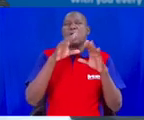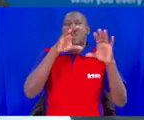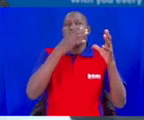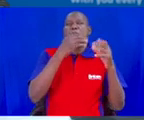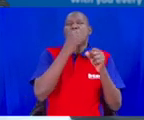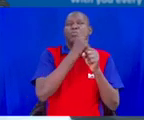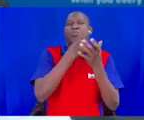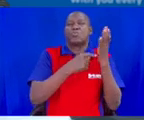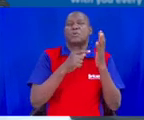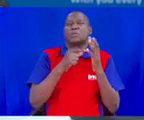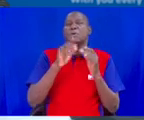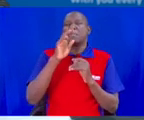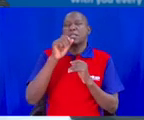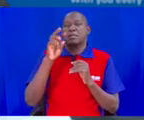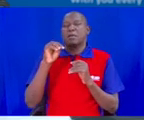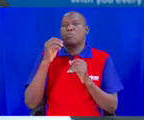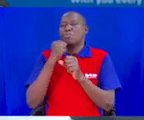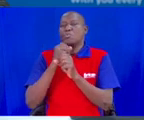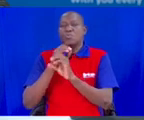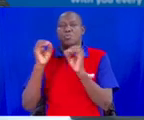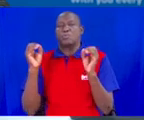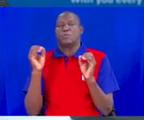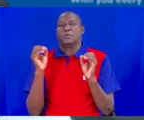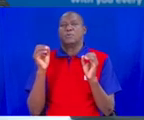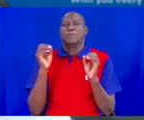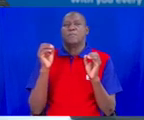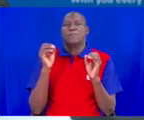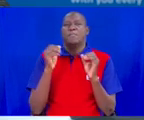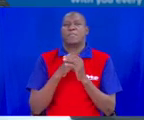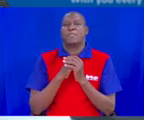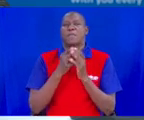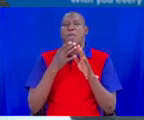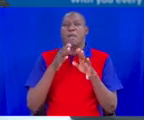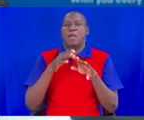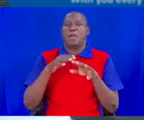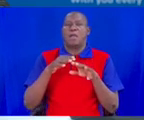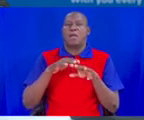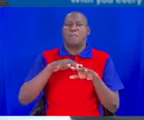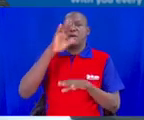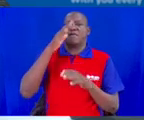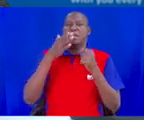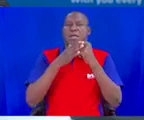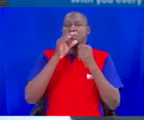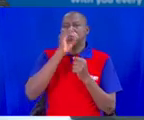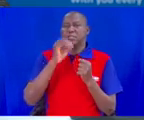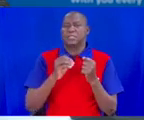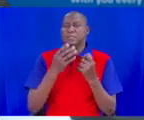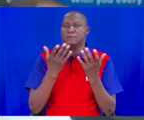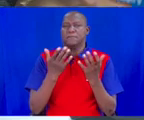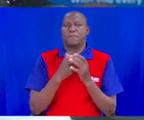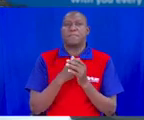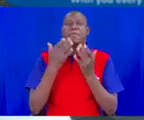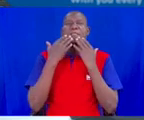not, to keep that rate way above 9%? Thank you. Thank you,